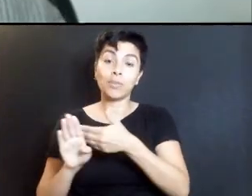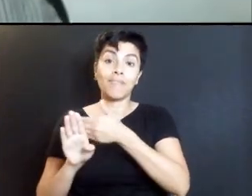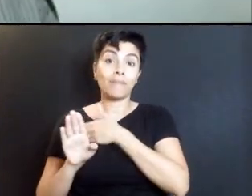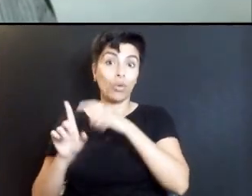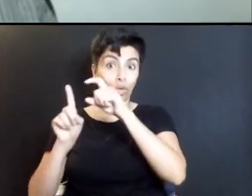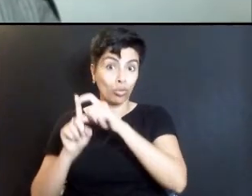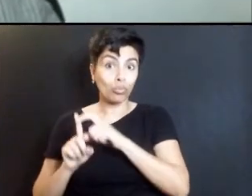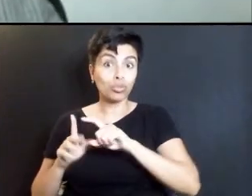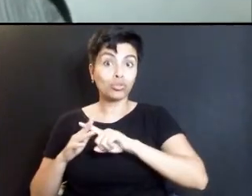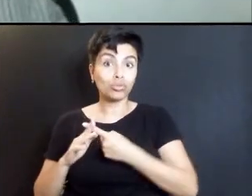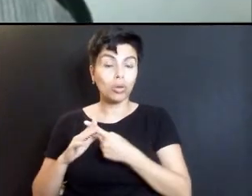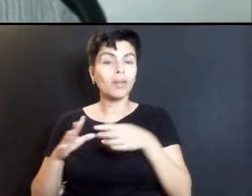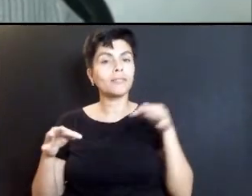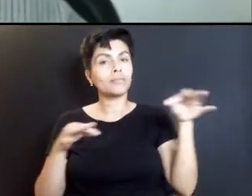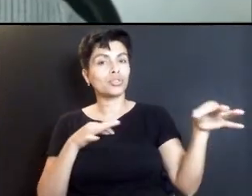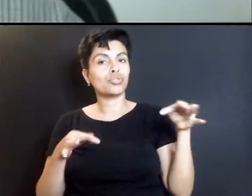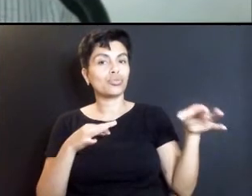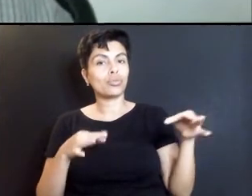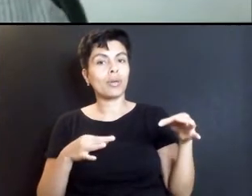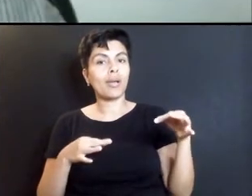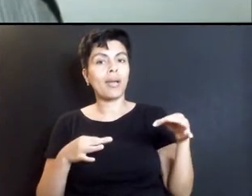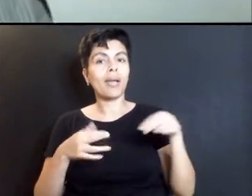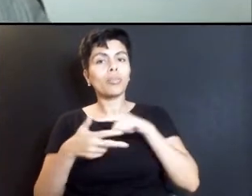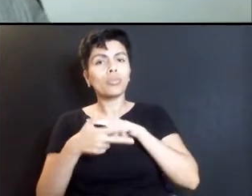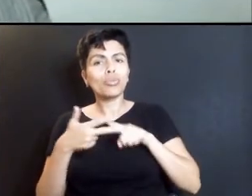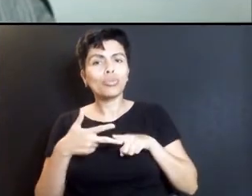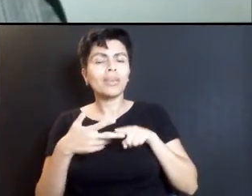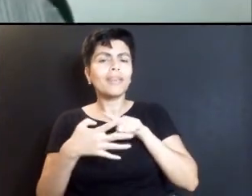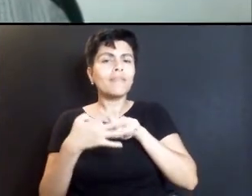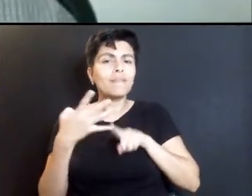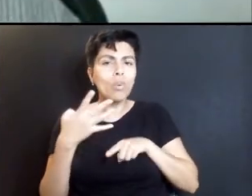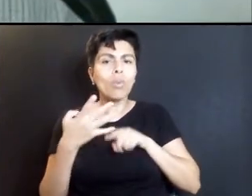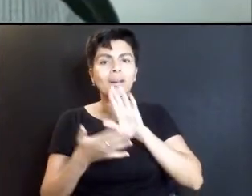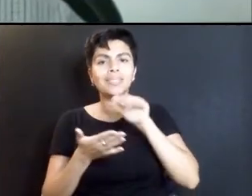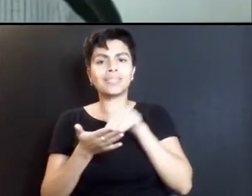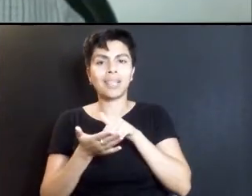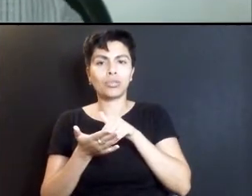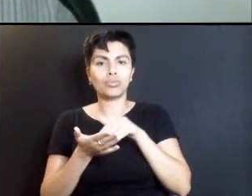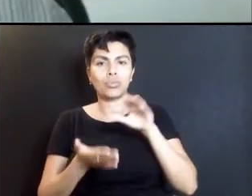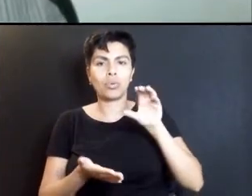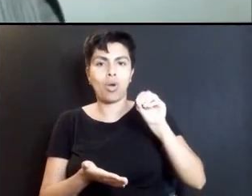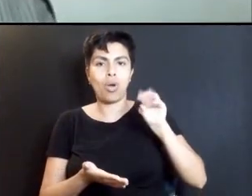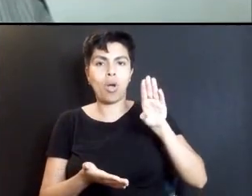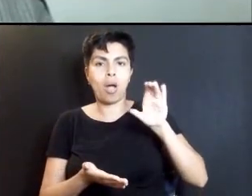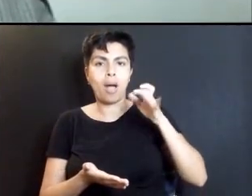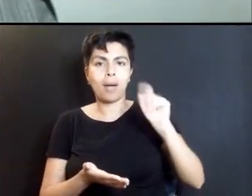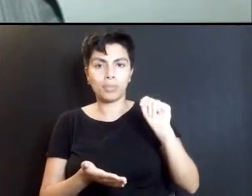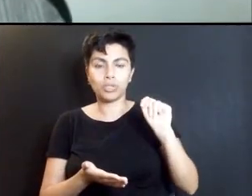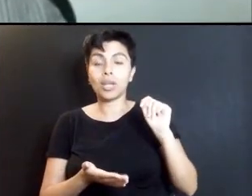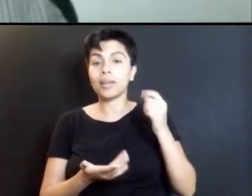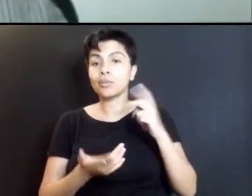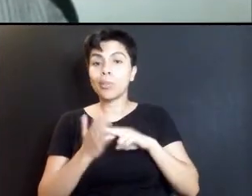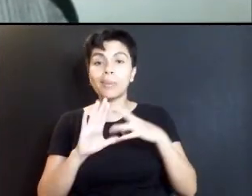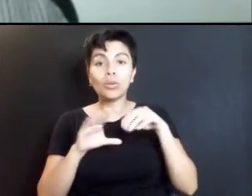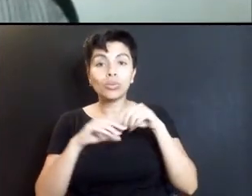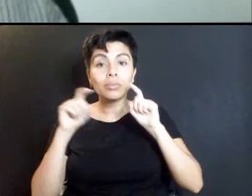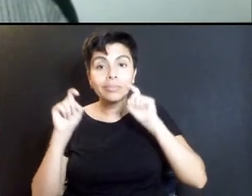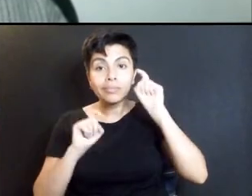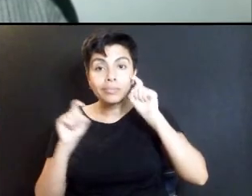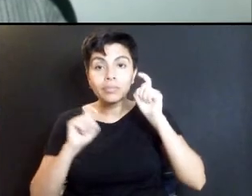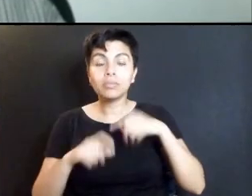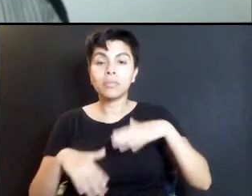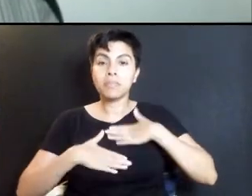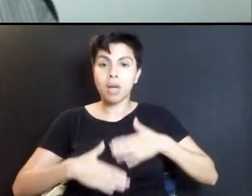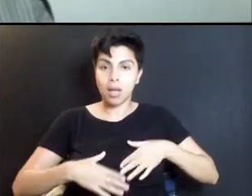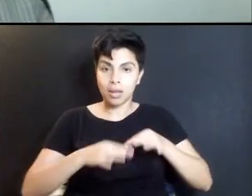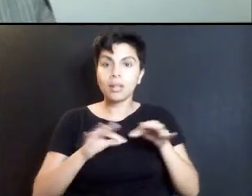words, describe 3 or 4 of the most important central objects. including facial expressions and